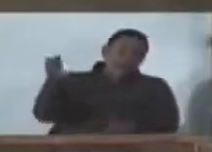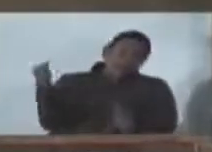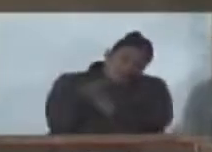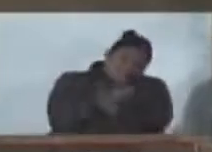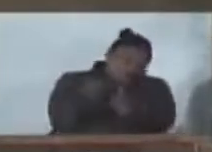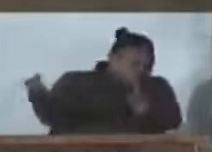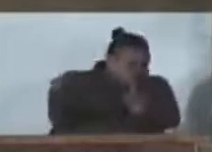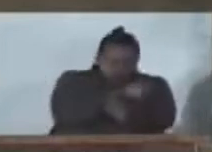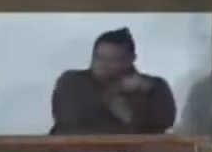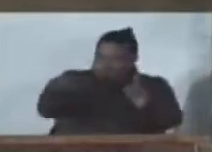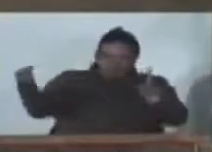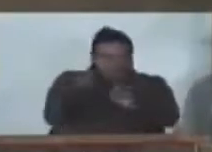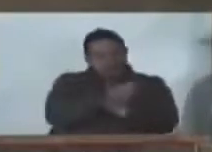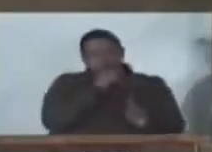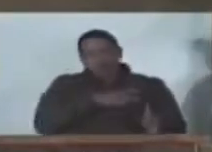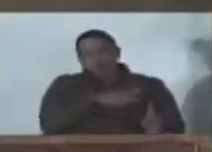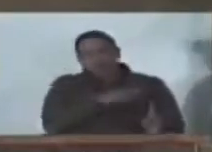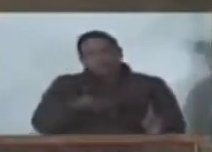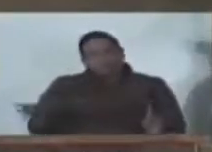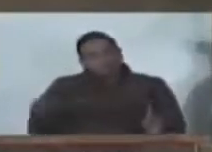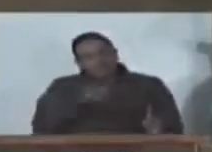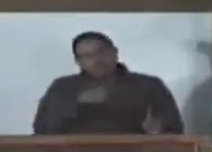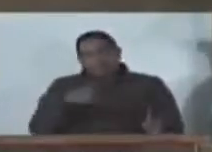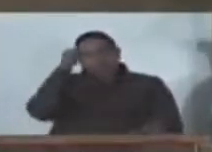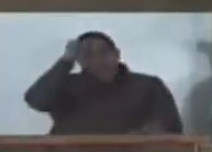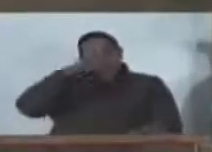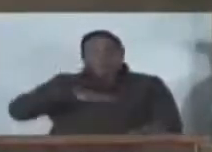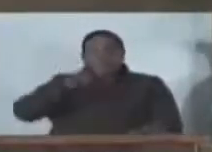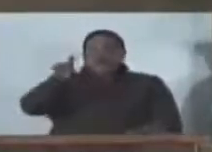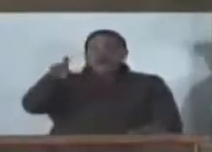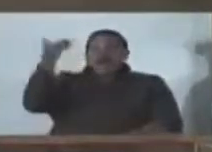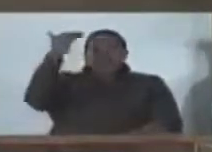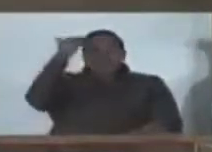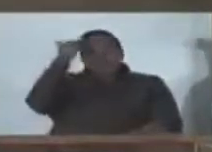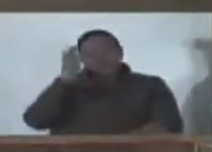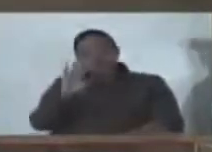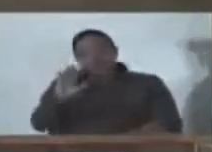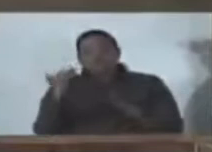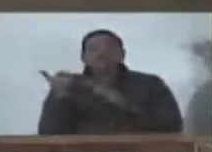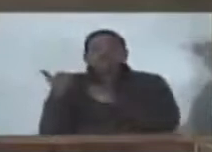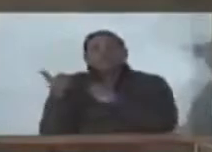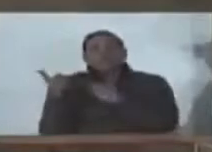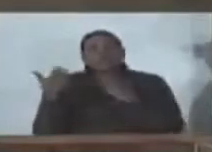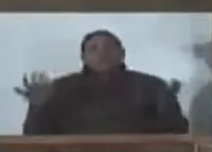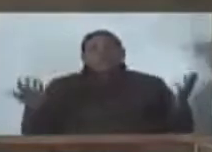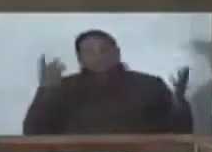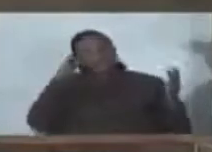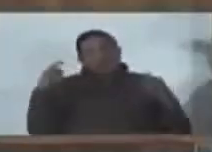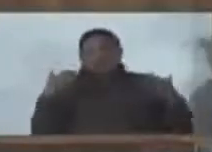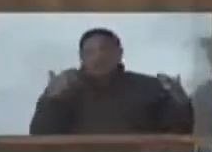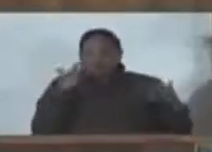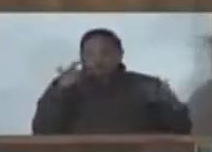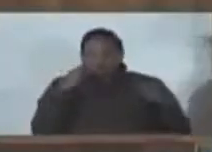violence, and men have to acknowledge their responsibility for the